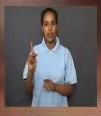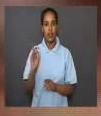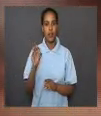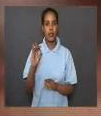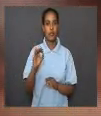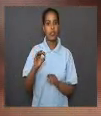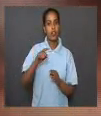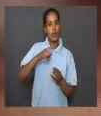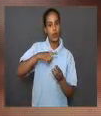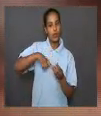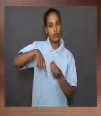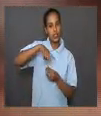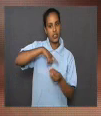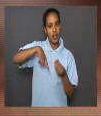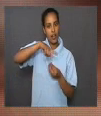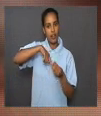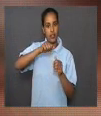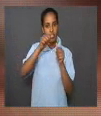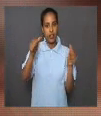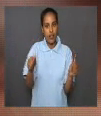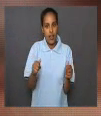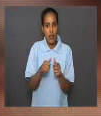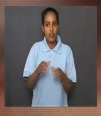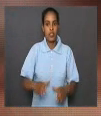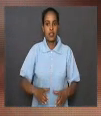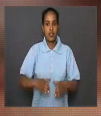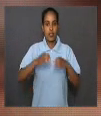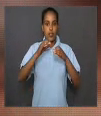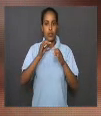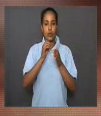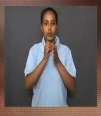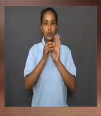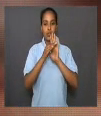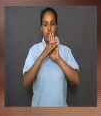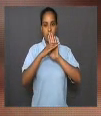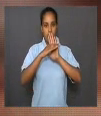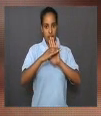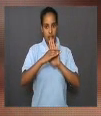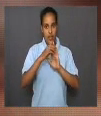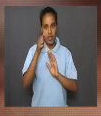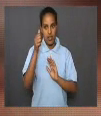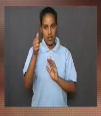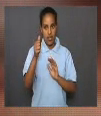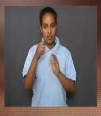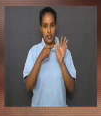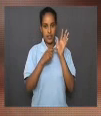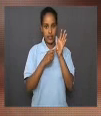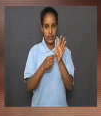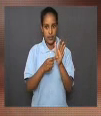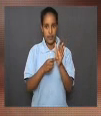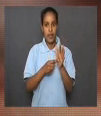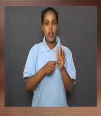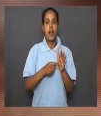the cross-sectional area of the cylinder, which is represented as A here,